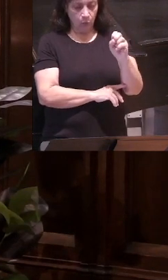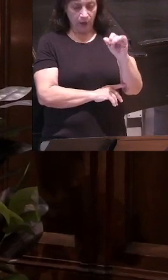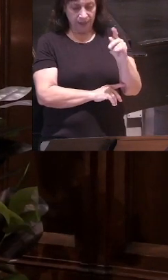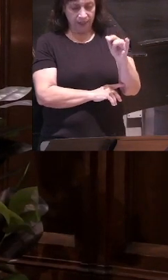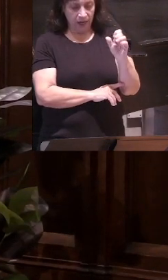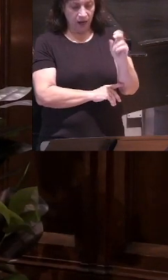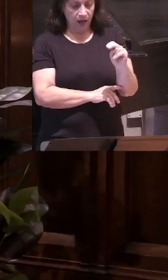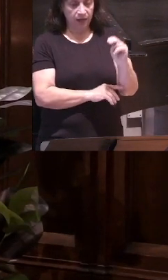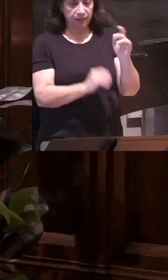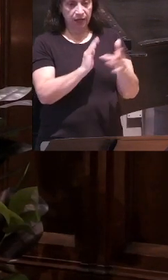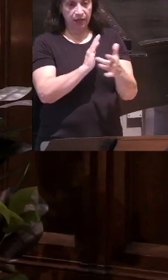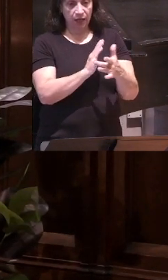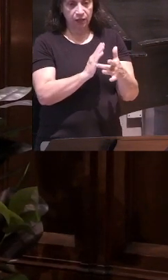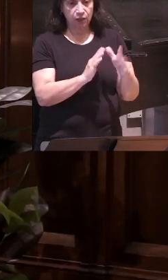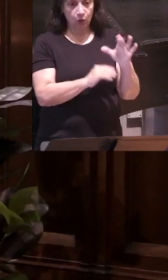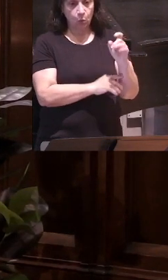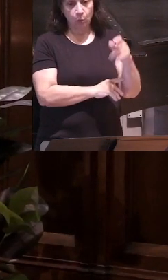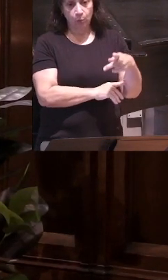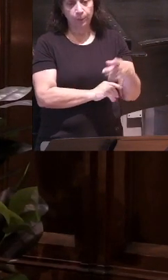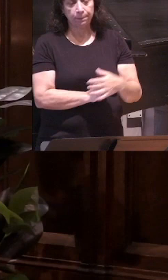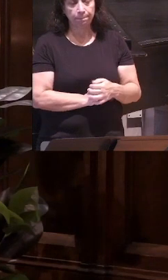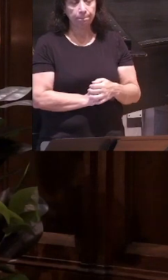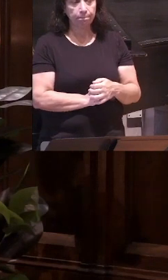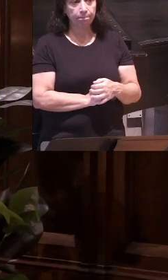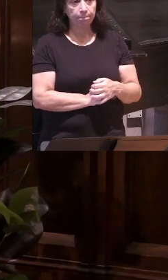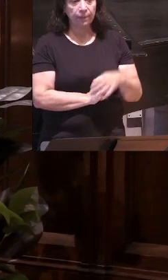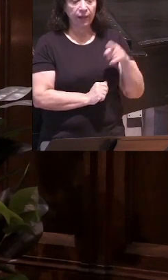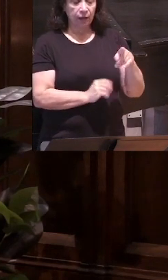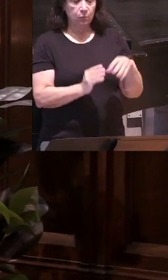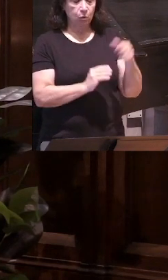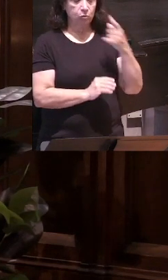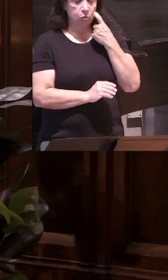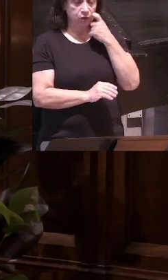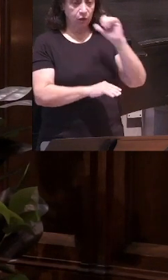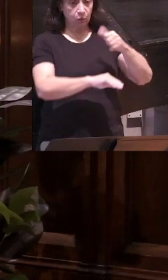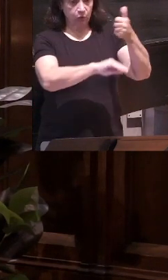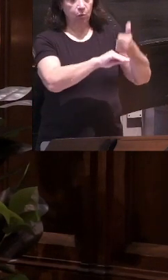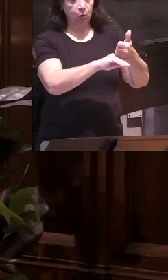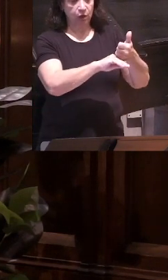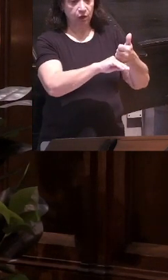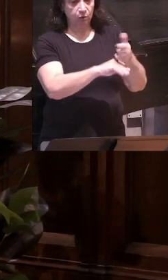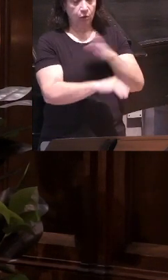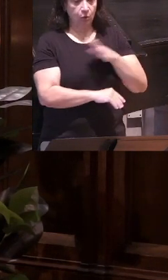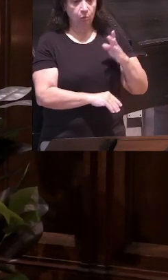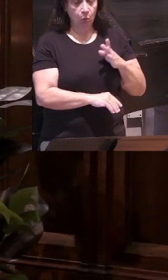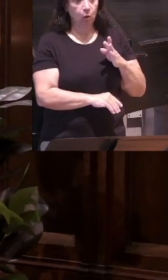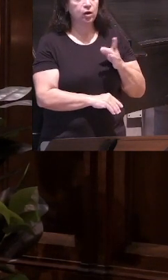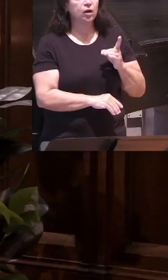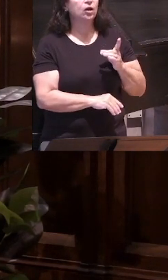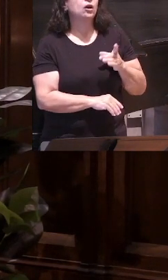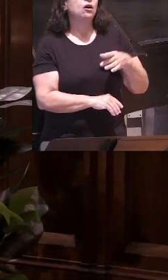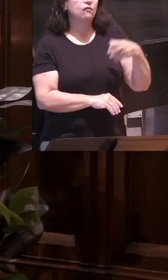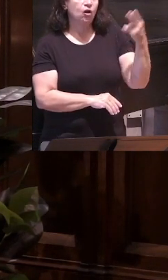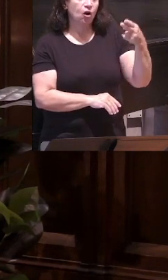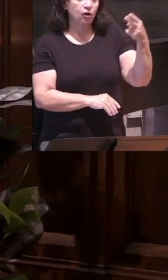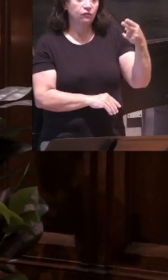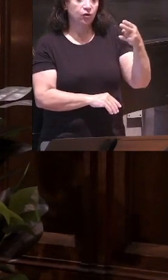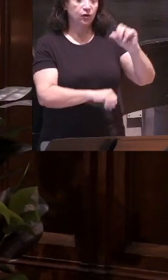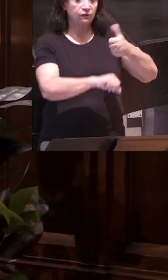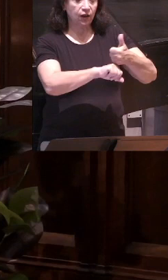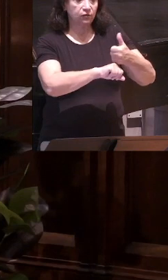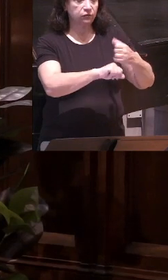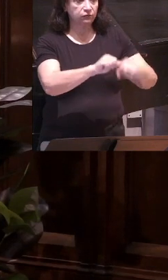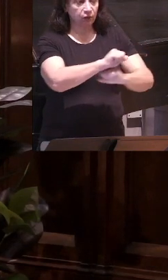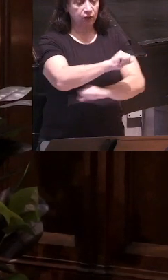Technologies Corporation. He most recently was appointed to the board of Hartford Foundation for